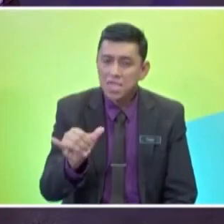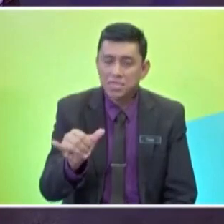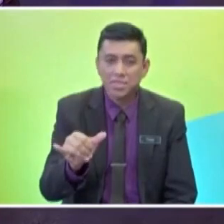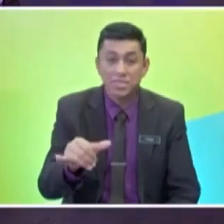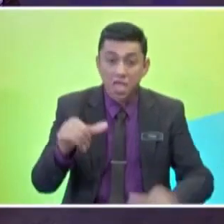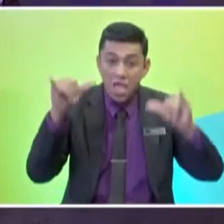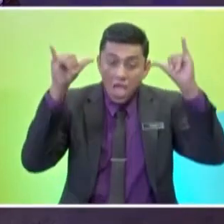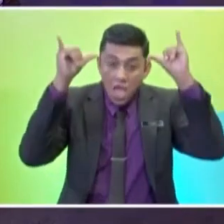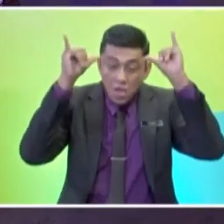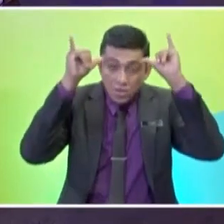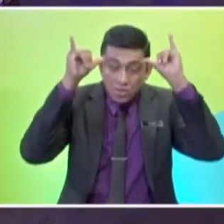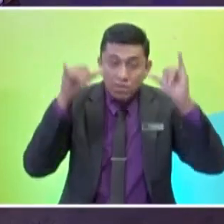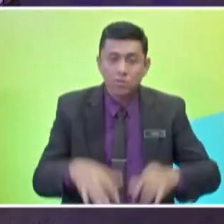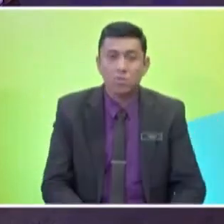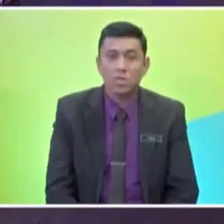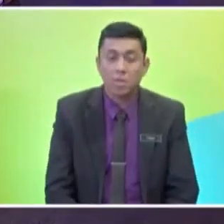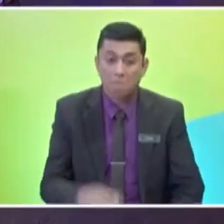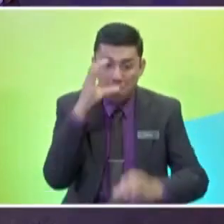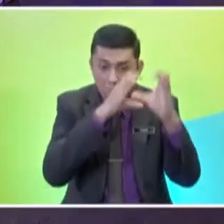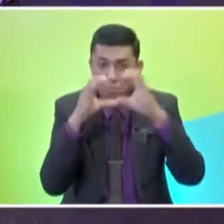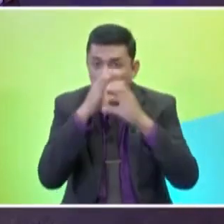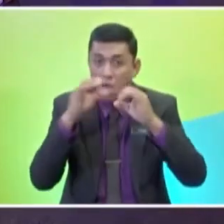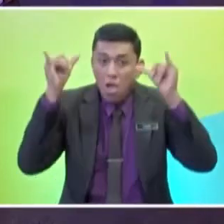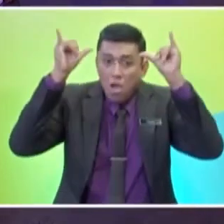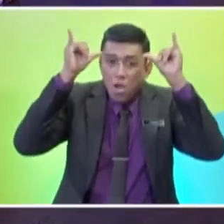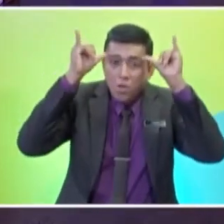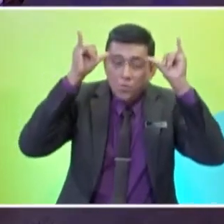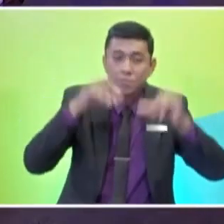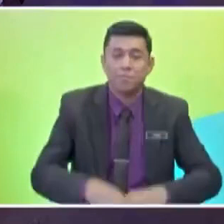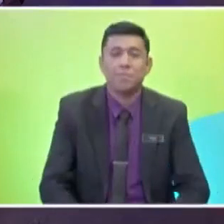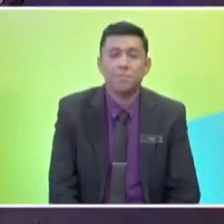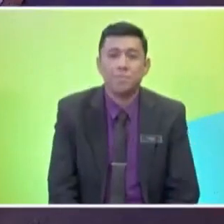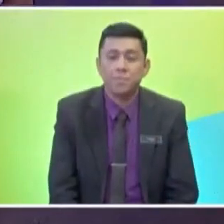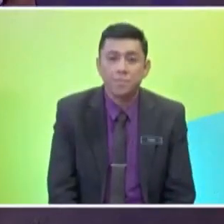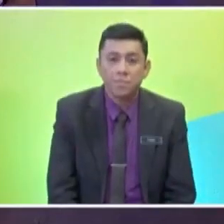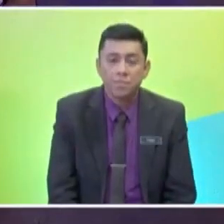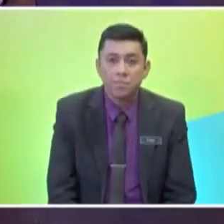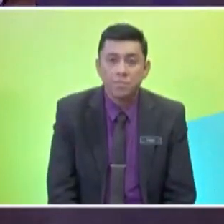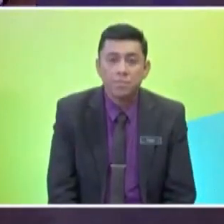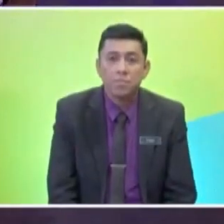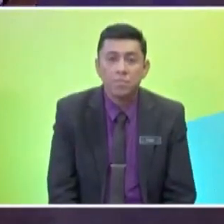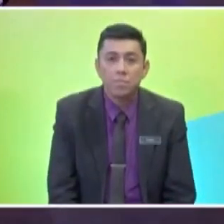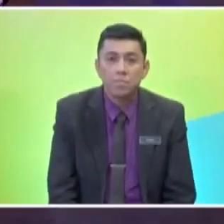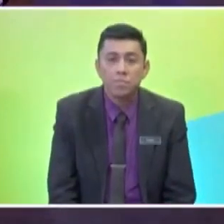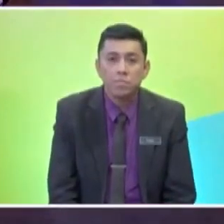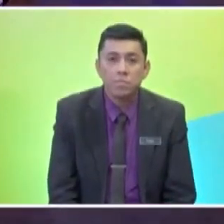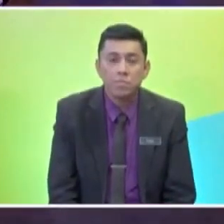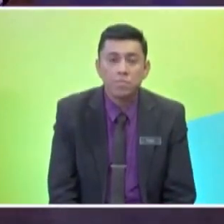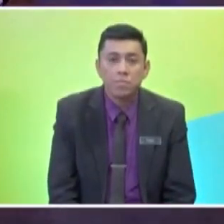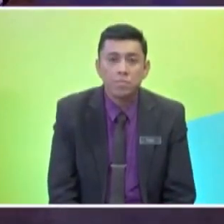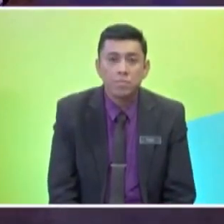find the cow here? I have to find the cow. Where's the cow? No, where's the cow?